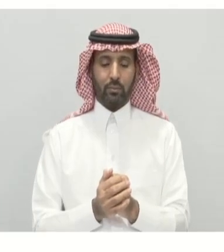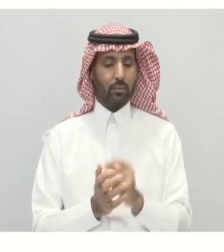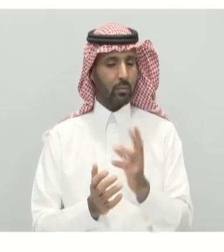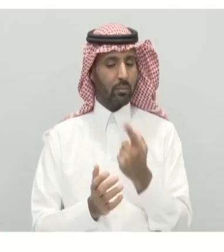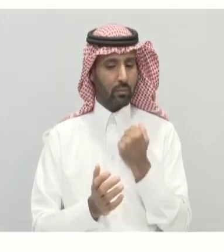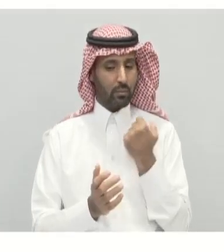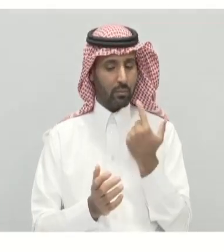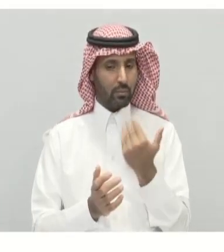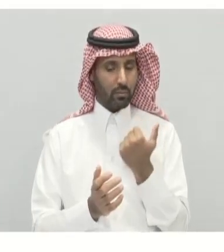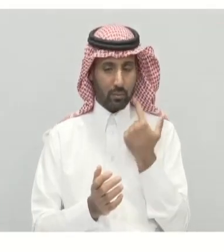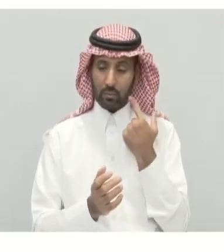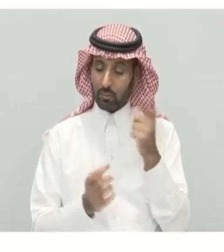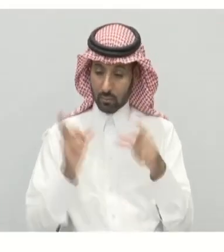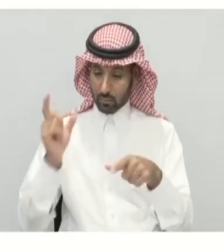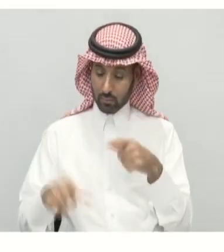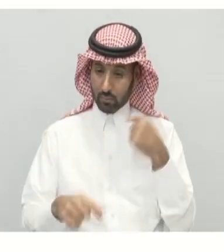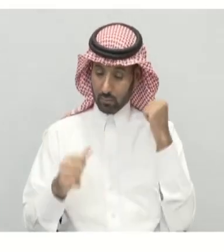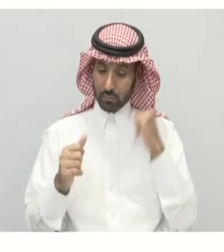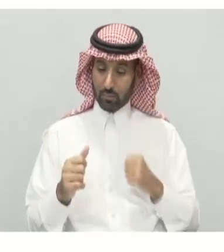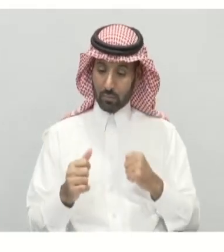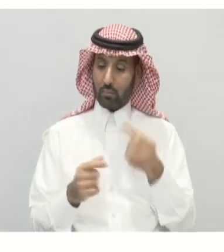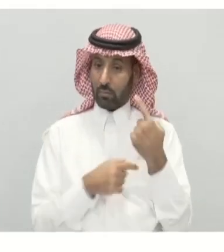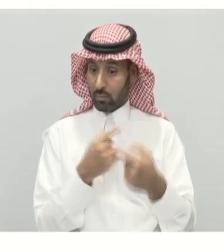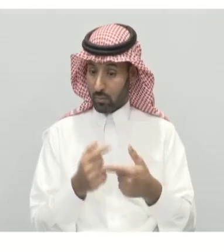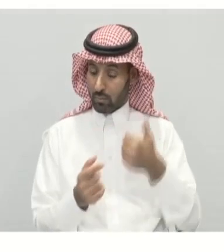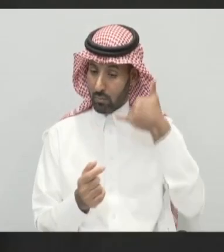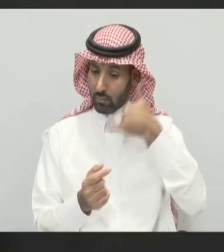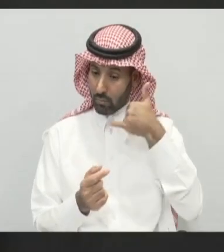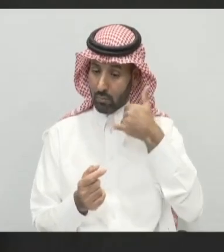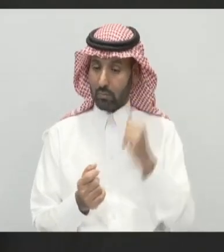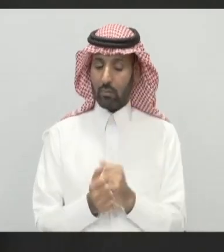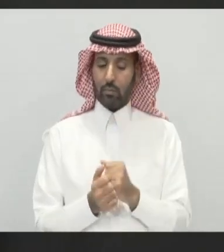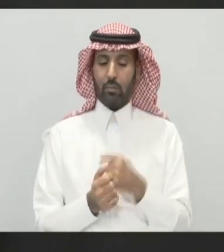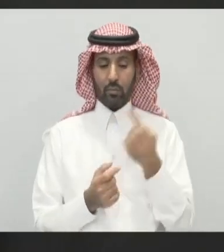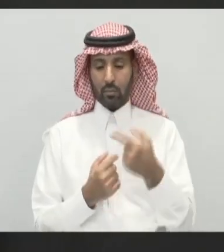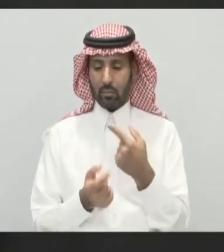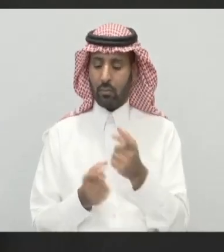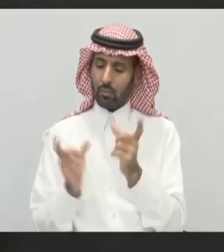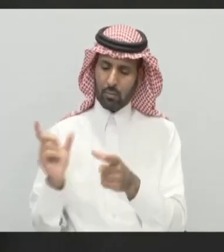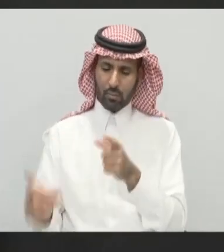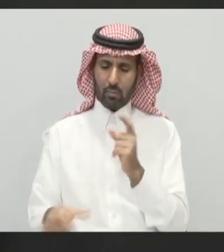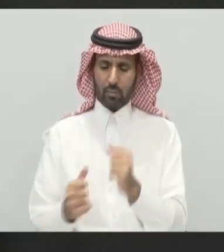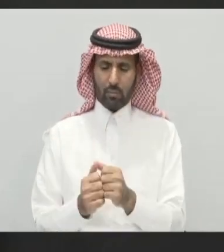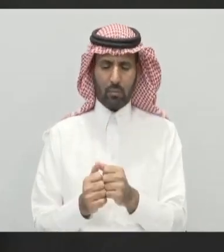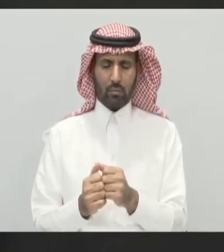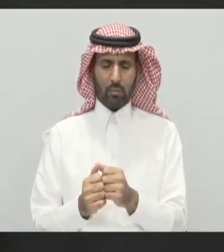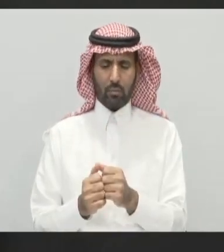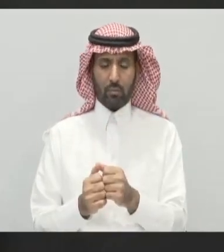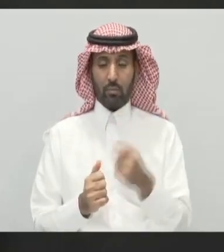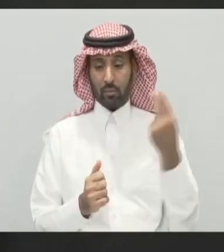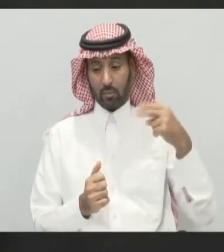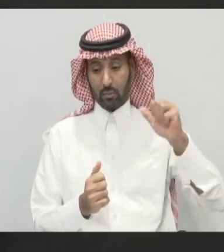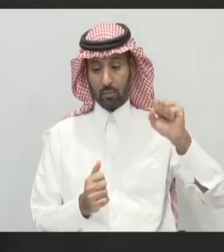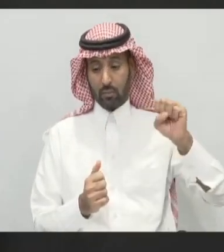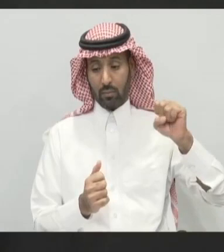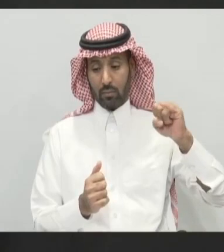Why do the other students keep calling Hussein? They're calling Muhammad as well as Hussein. Why they are calling Hussein to